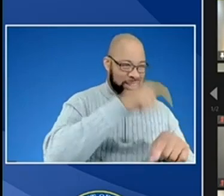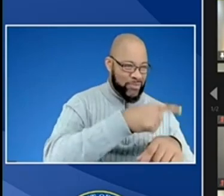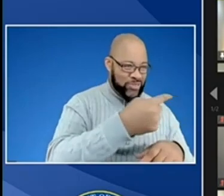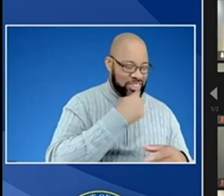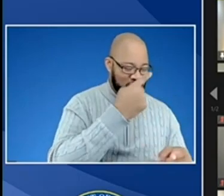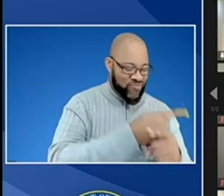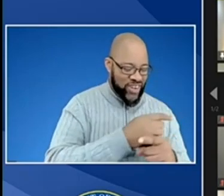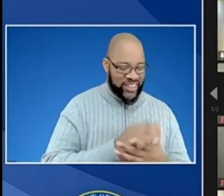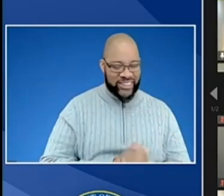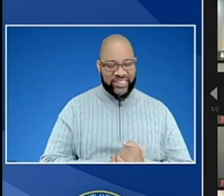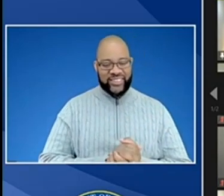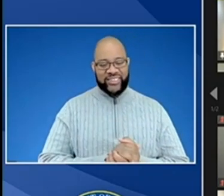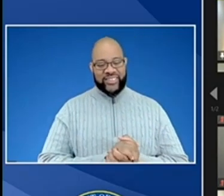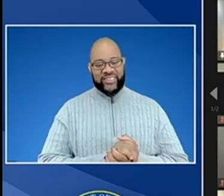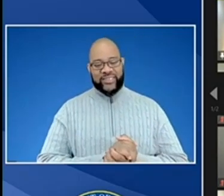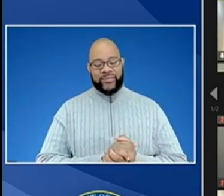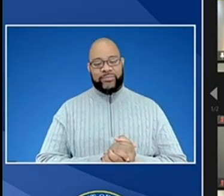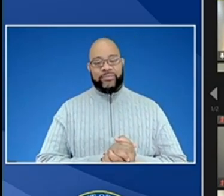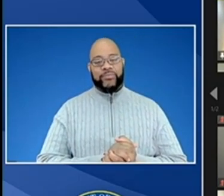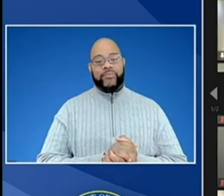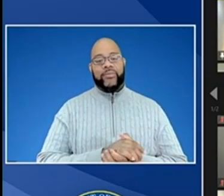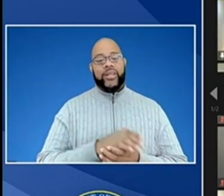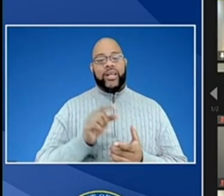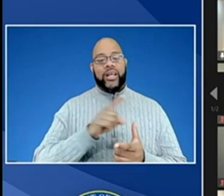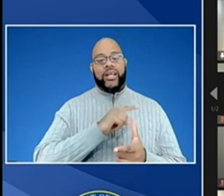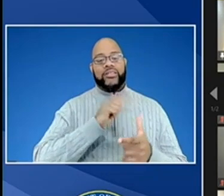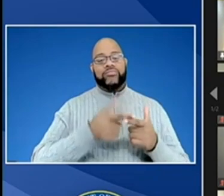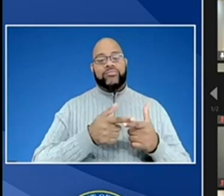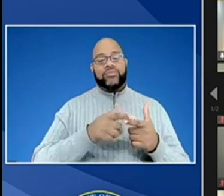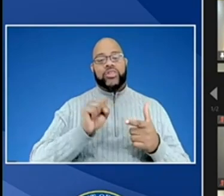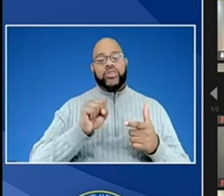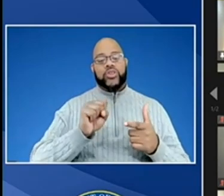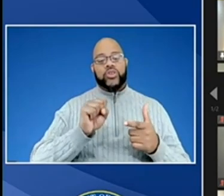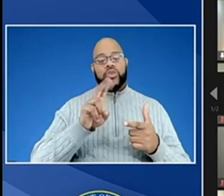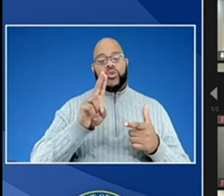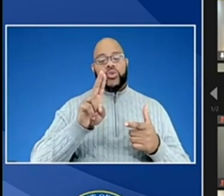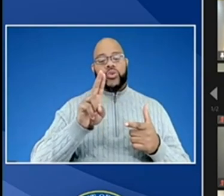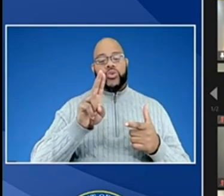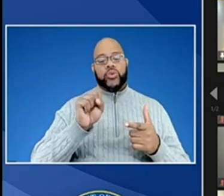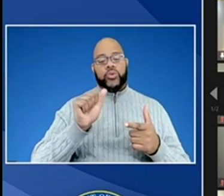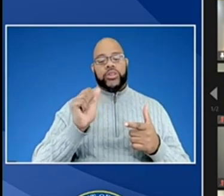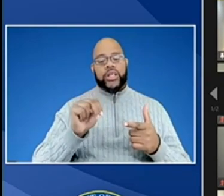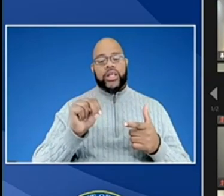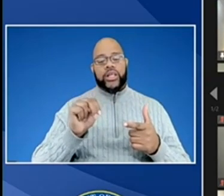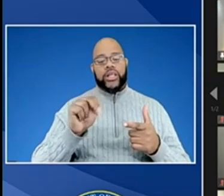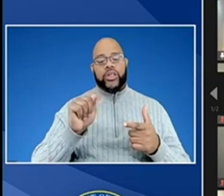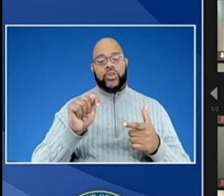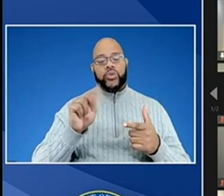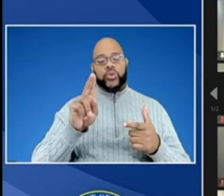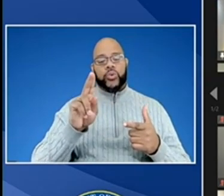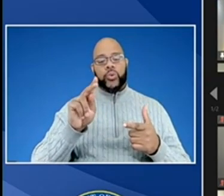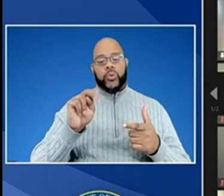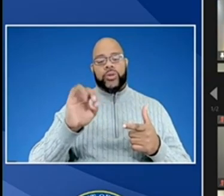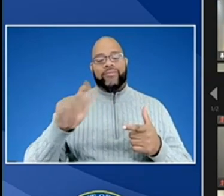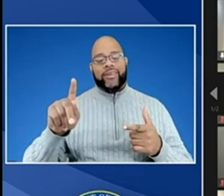problem. And Susan Tiernick as alternate. Present.